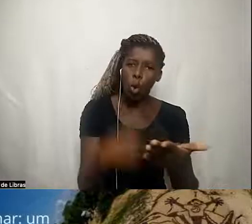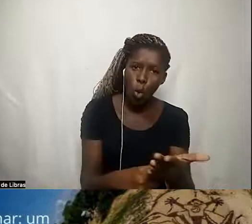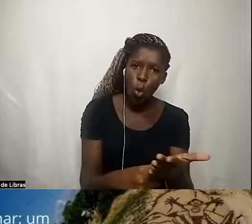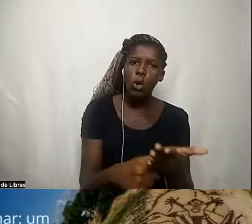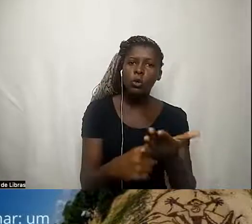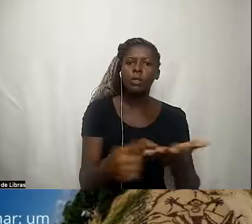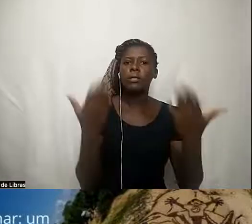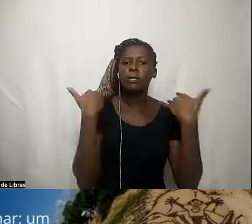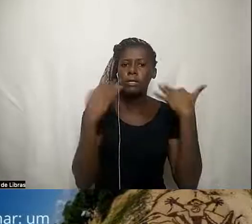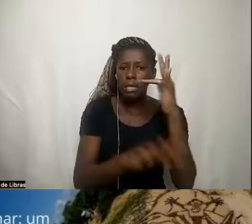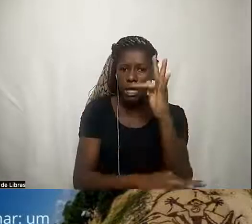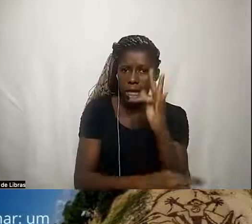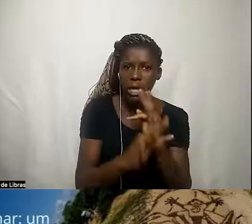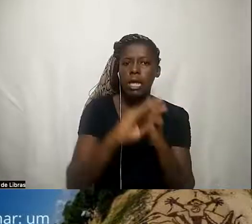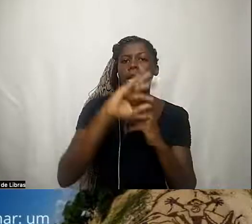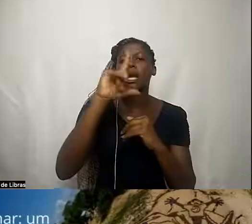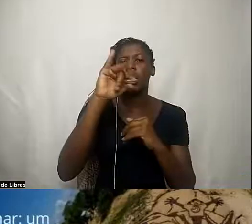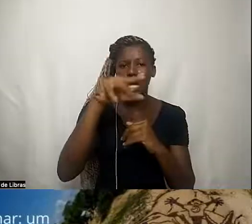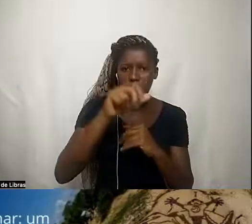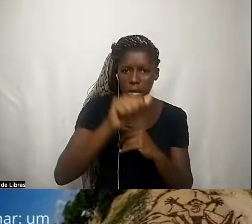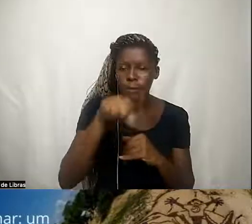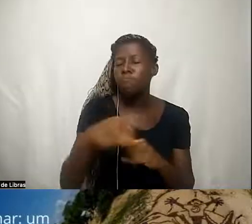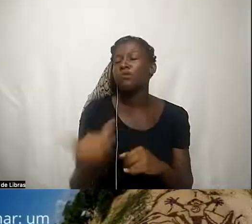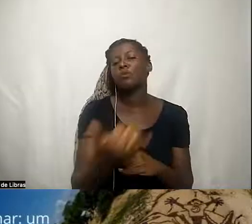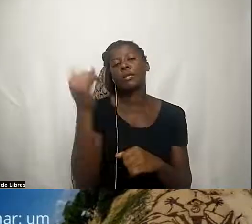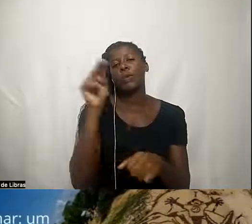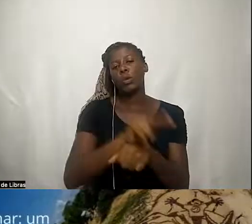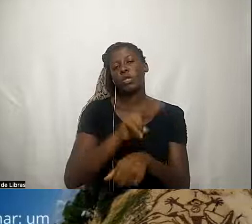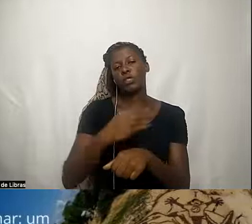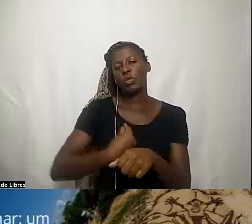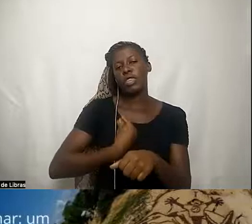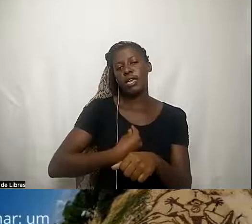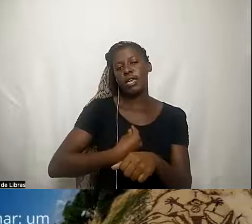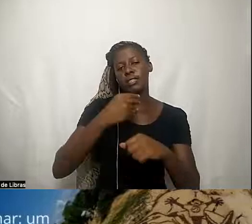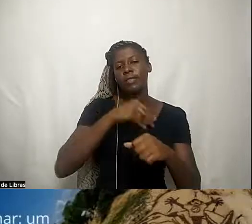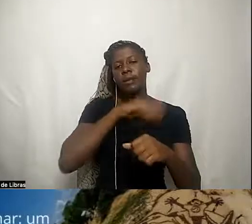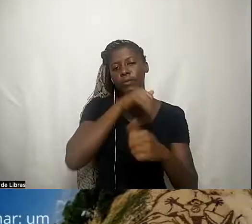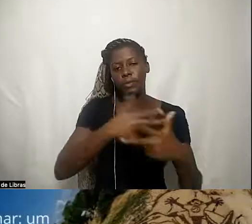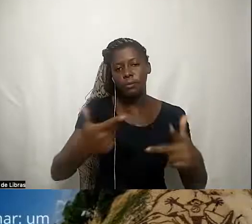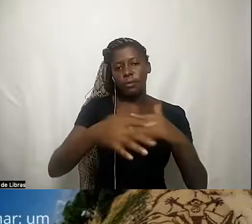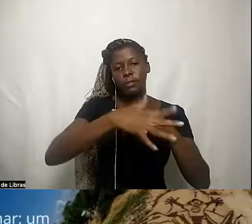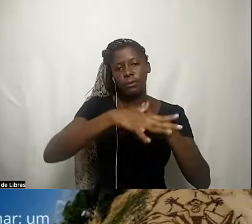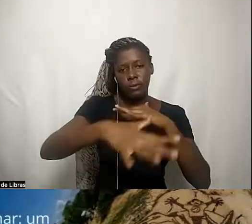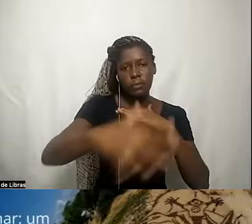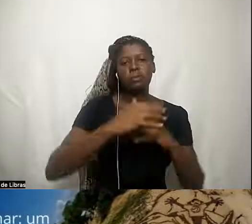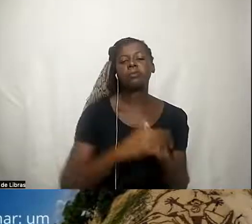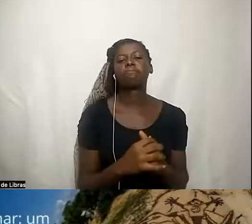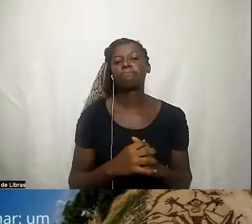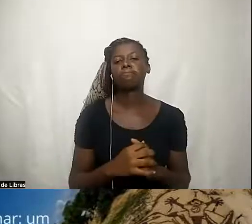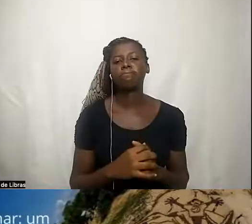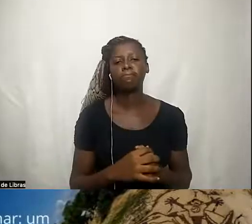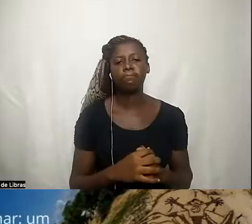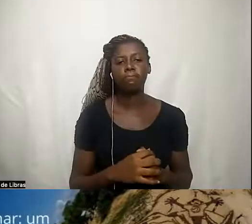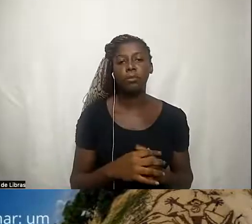agreements, because we know the impact of climate change, and it's very important for marine conservation. So our entire network